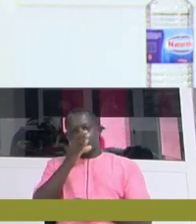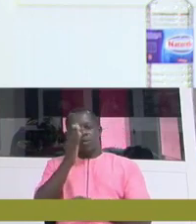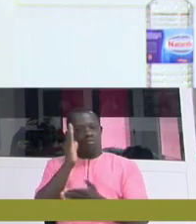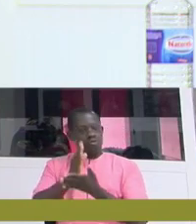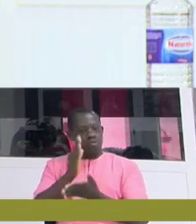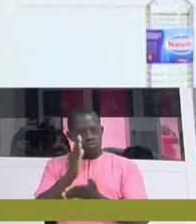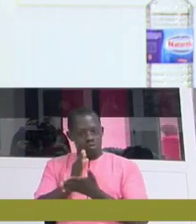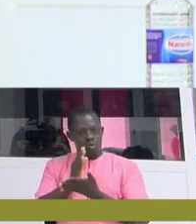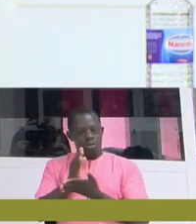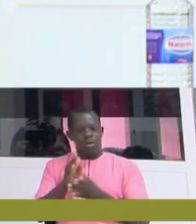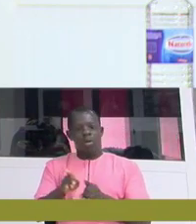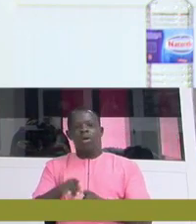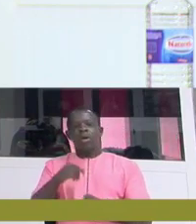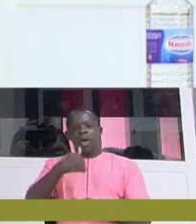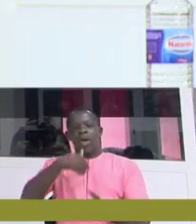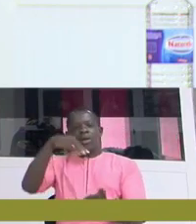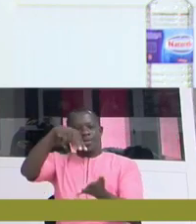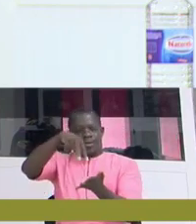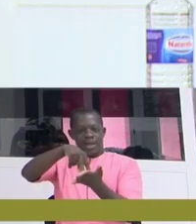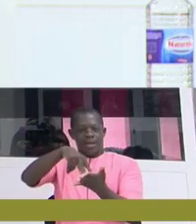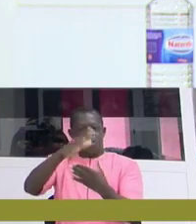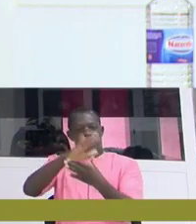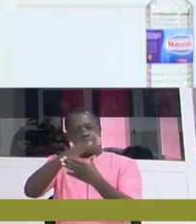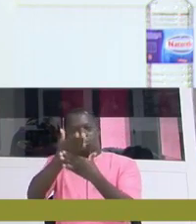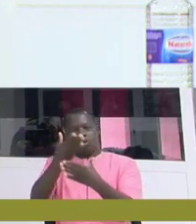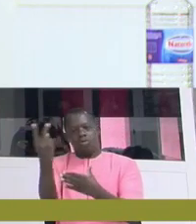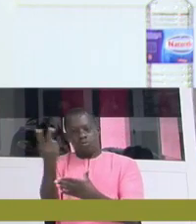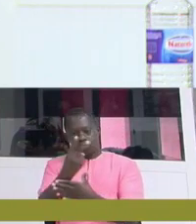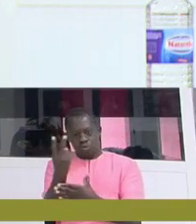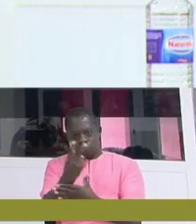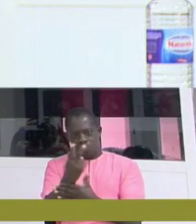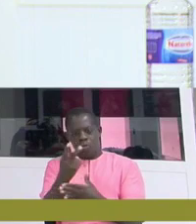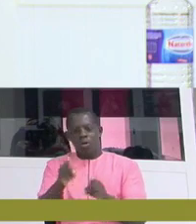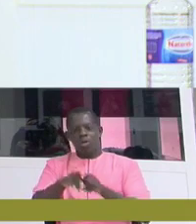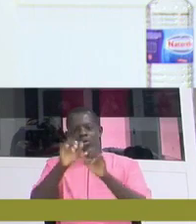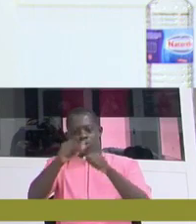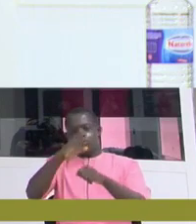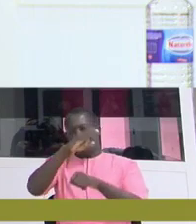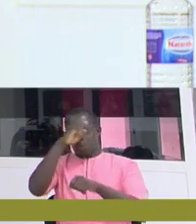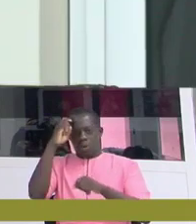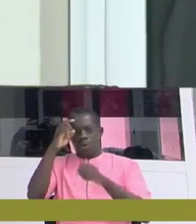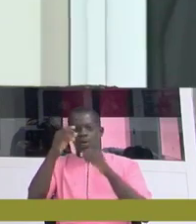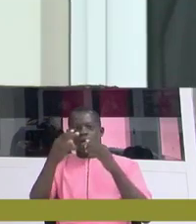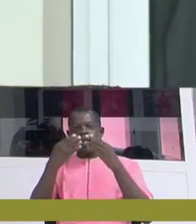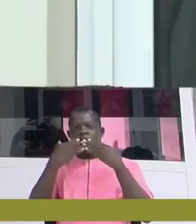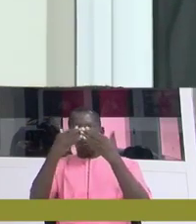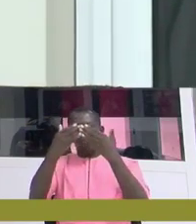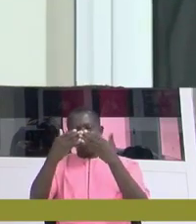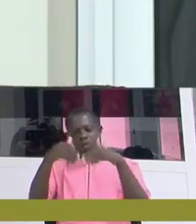truly speaking, I was the intermediary between you.